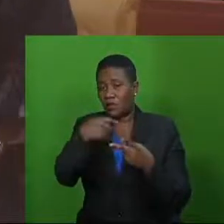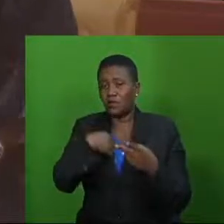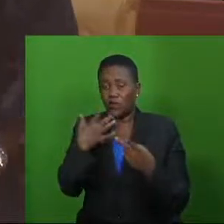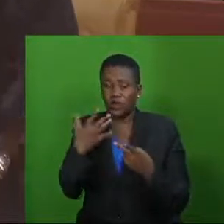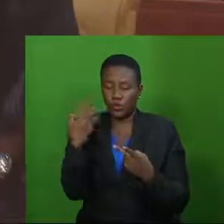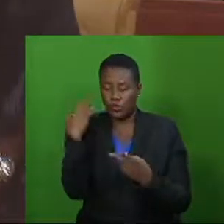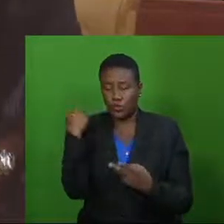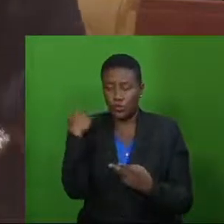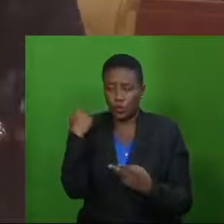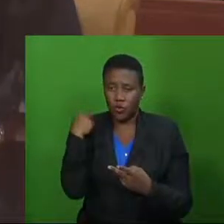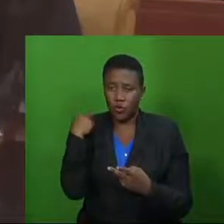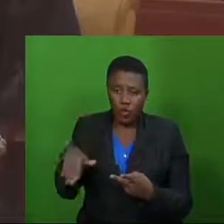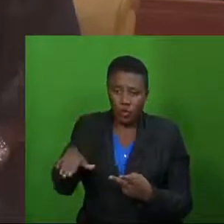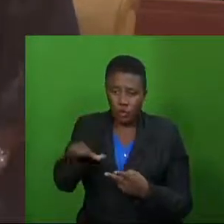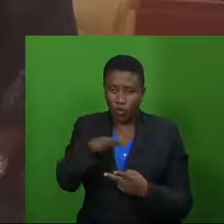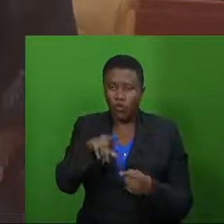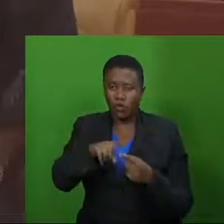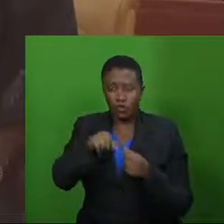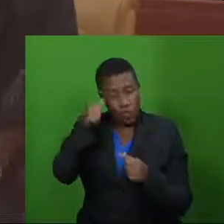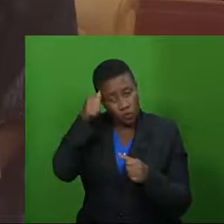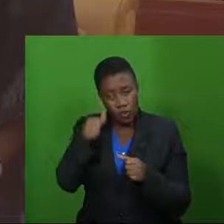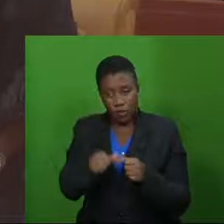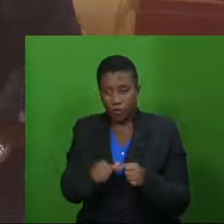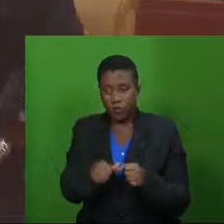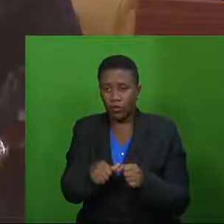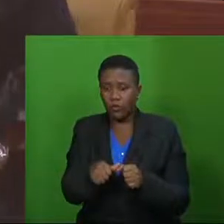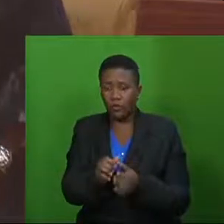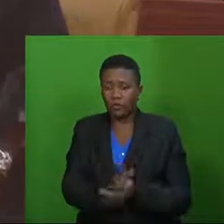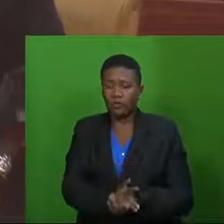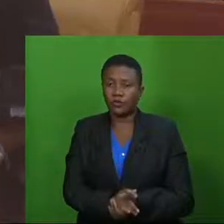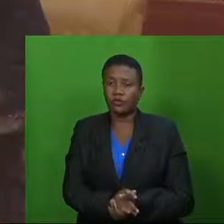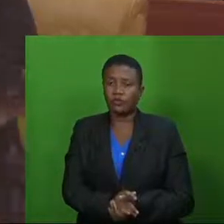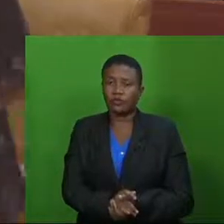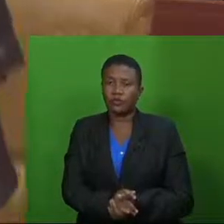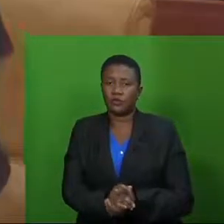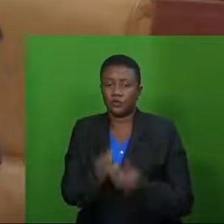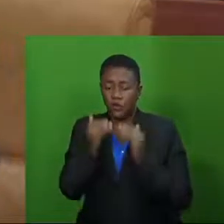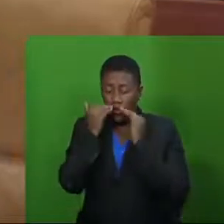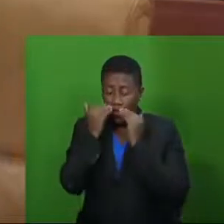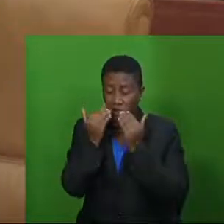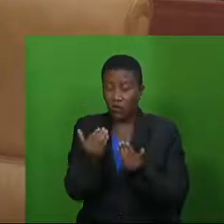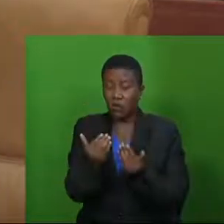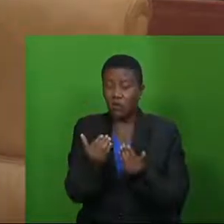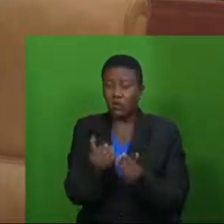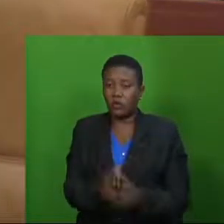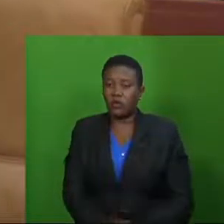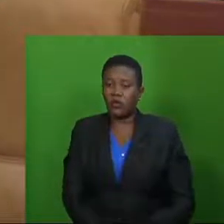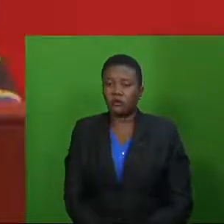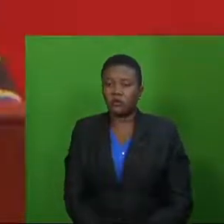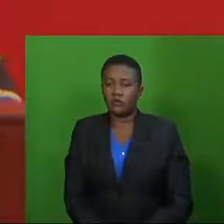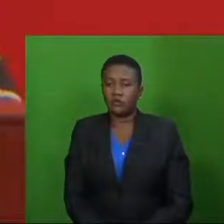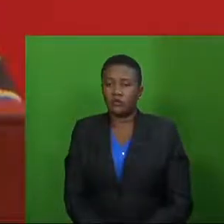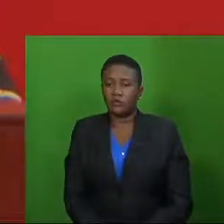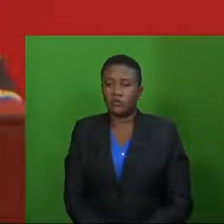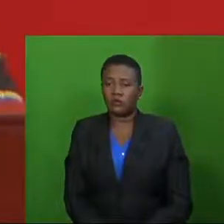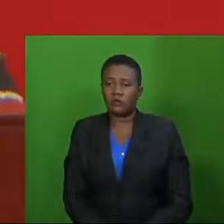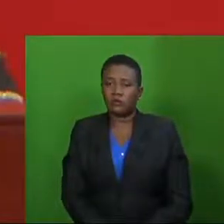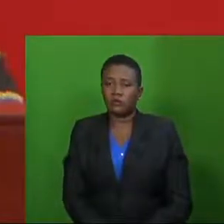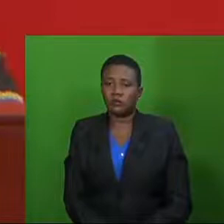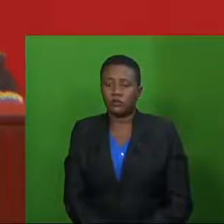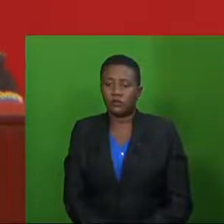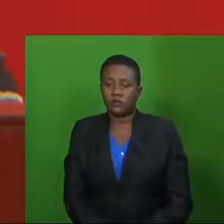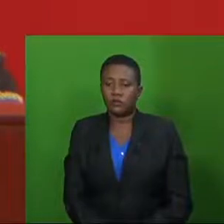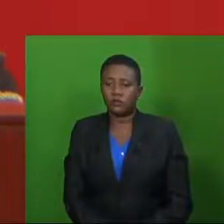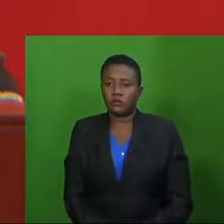of the House and the attention to the leader of the Business Committee. Thank you, Honorable Speaker.